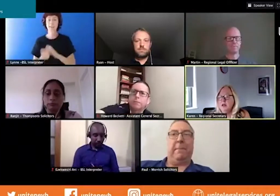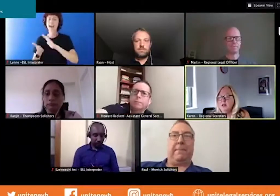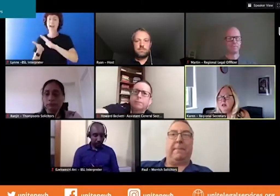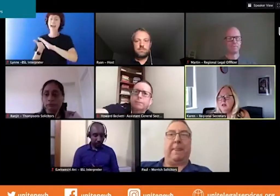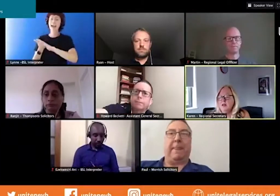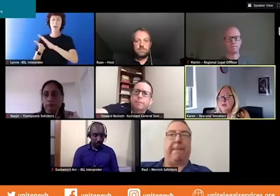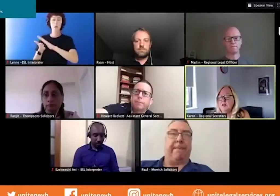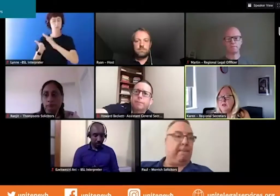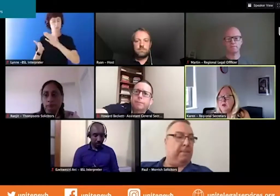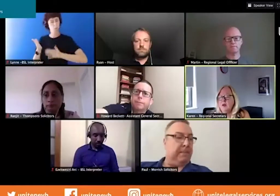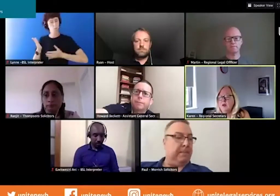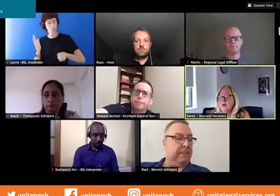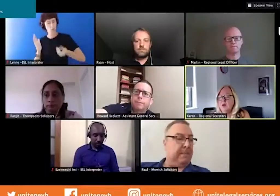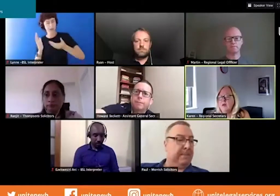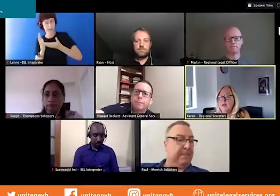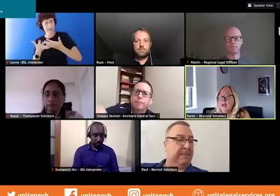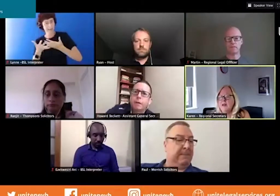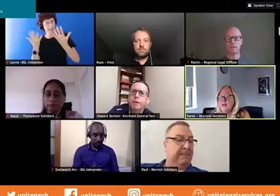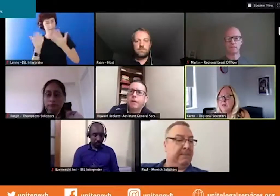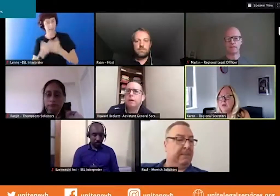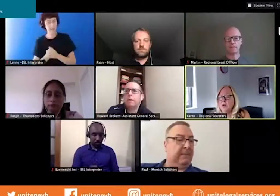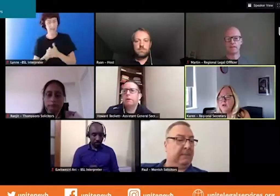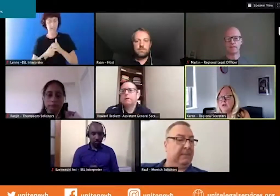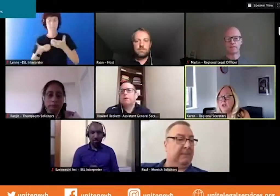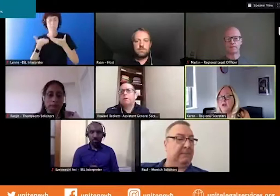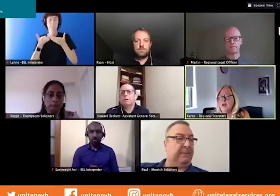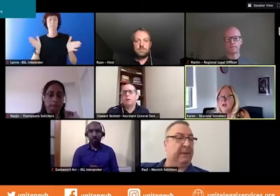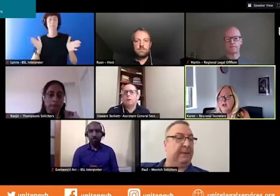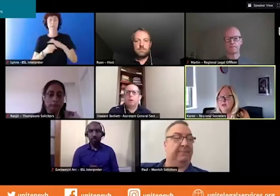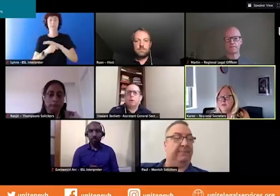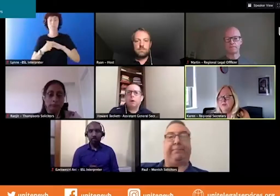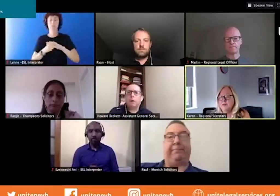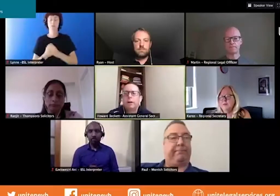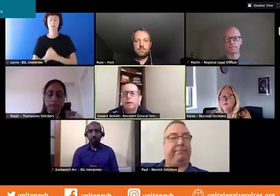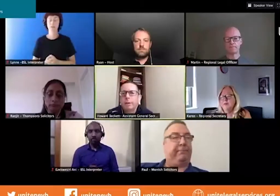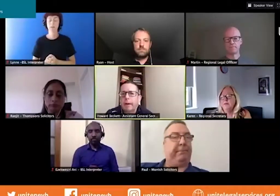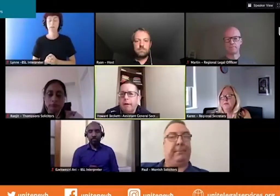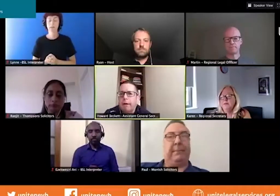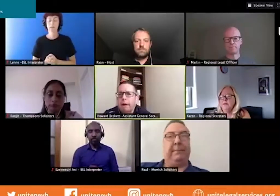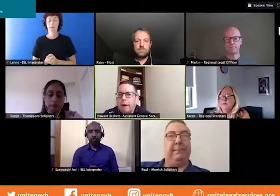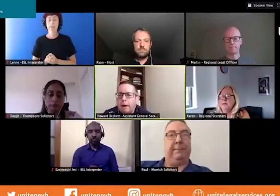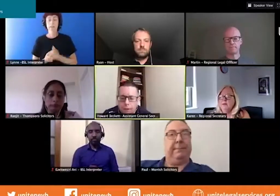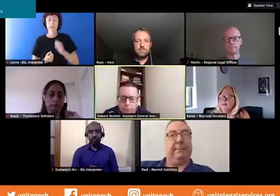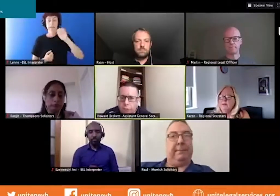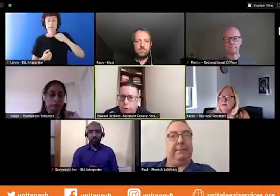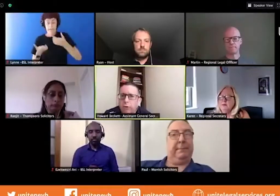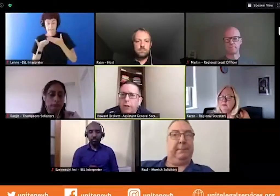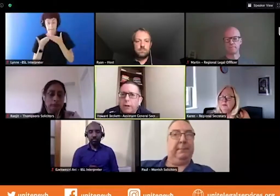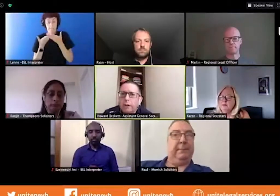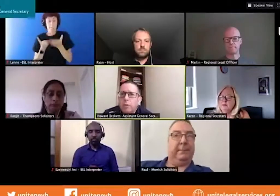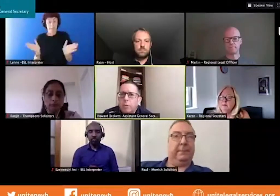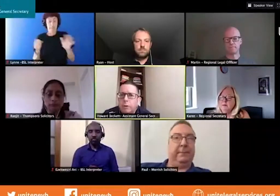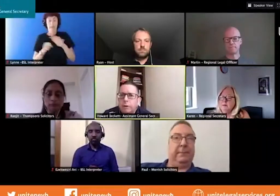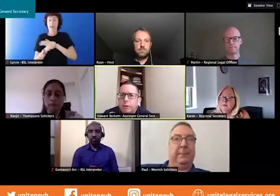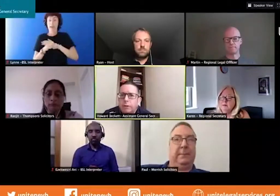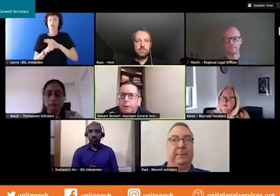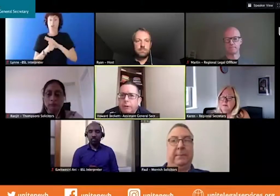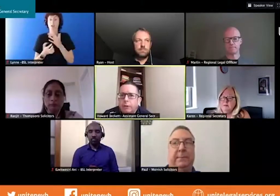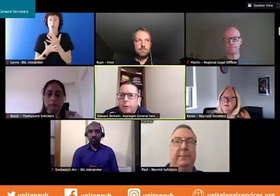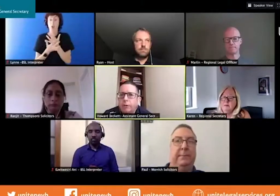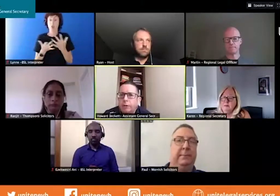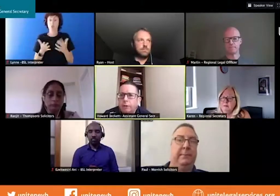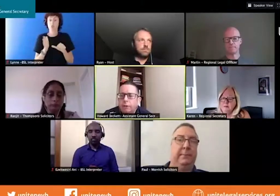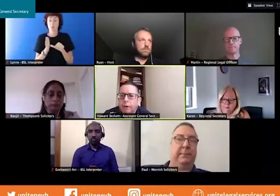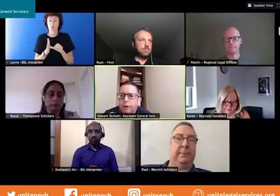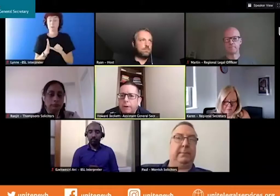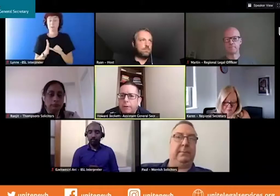add to this one? It's quite a big area that we cover as a union. Well, it is a big area, Karen, and unfortunately at the moment it's with